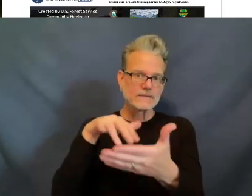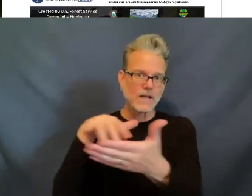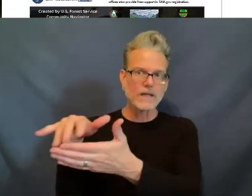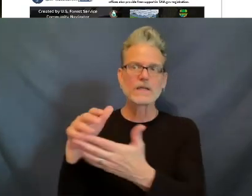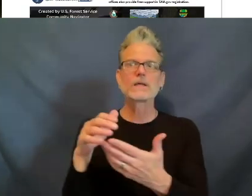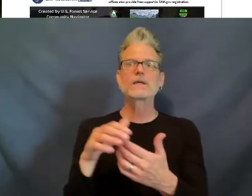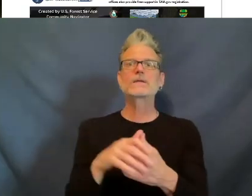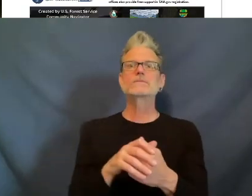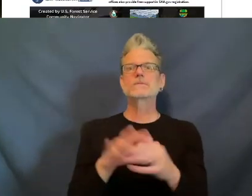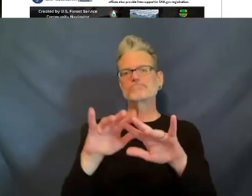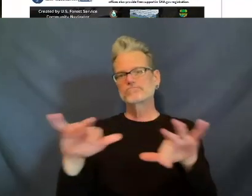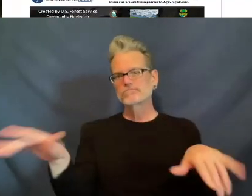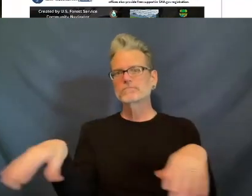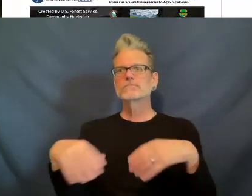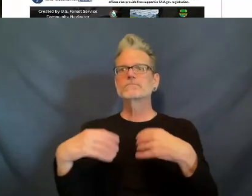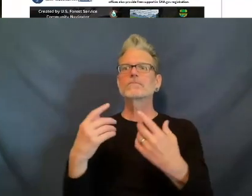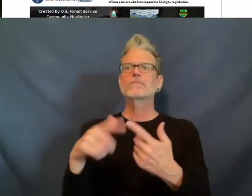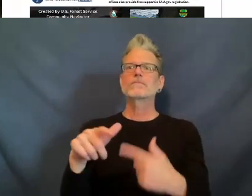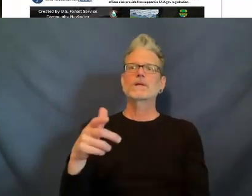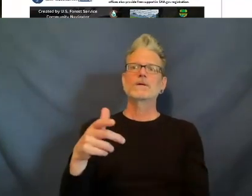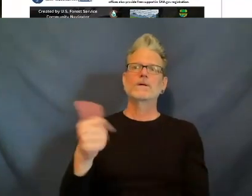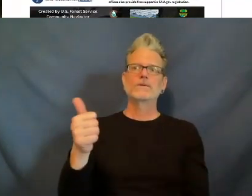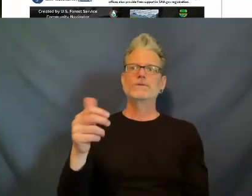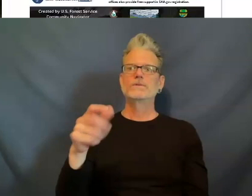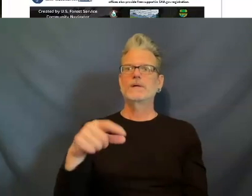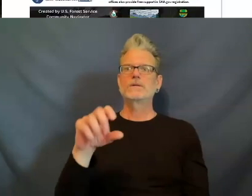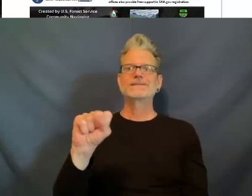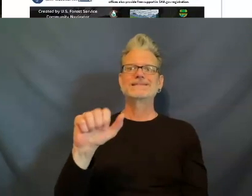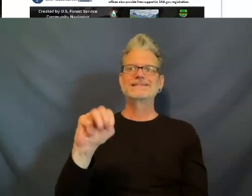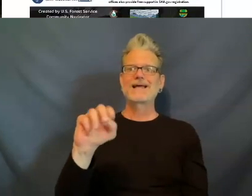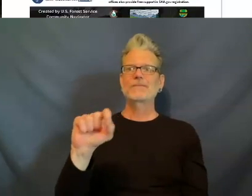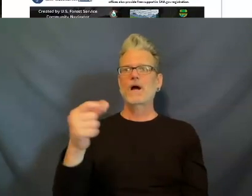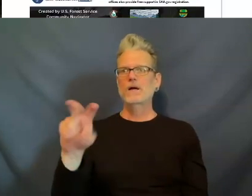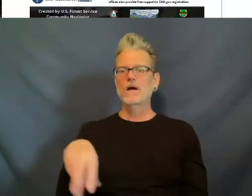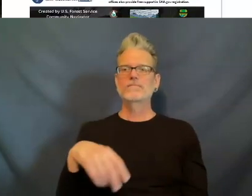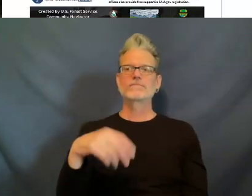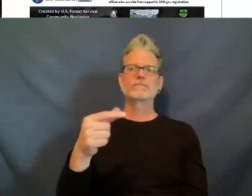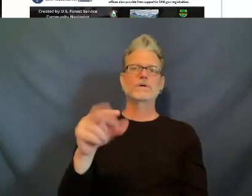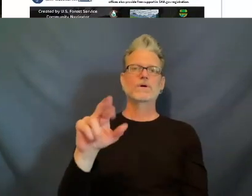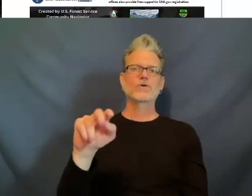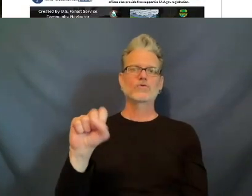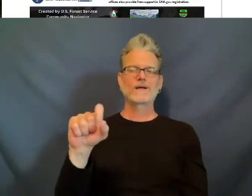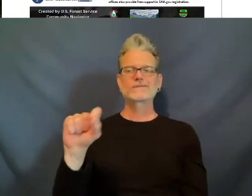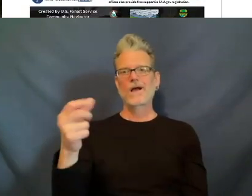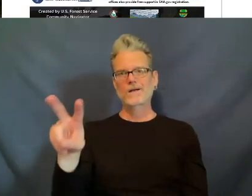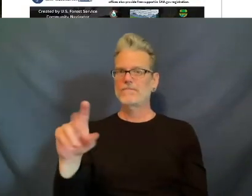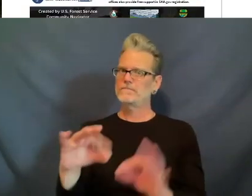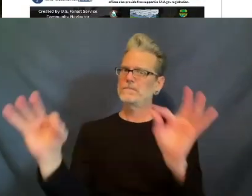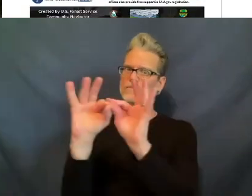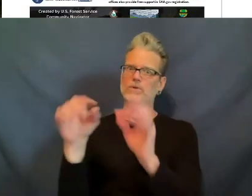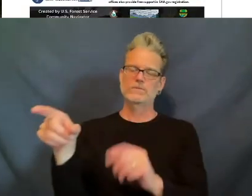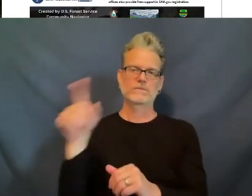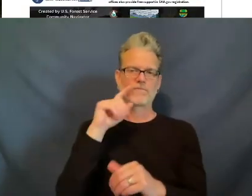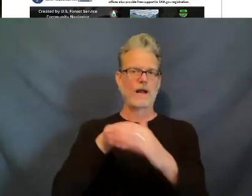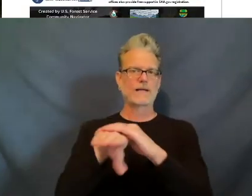and agreements. And we have a resource about SAM.gov and grants.gov. Those are pretty critical portals for accessing